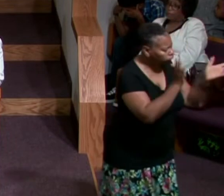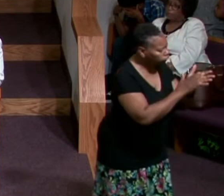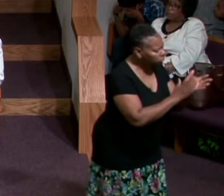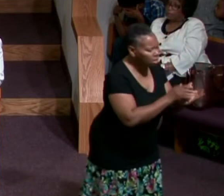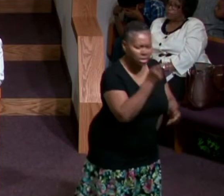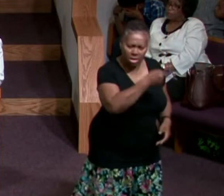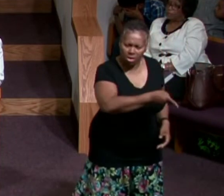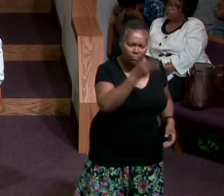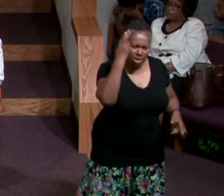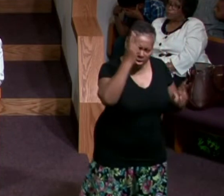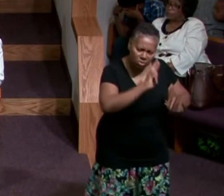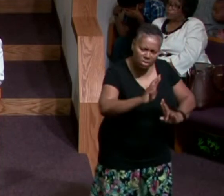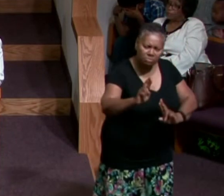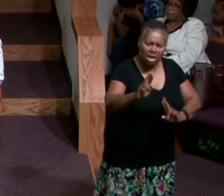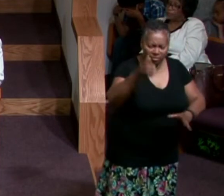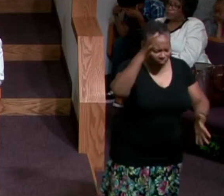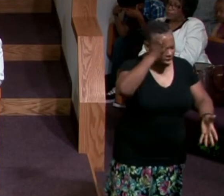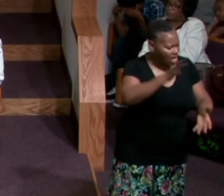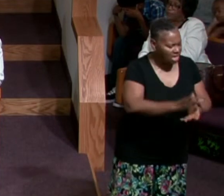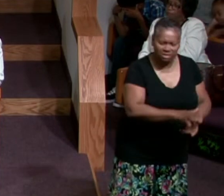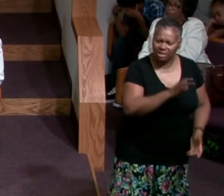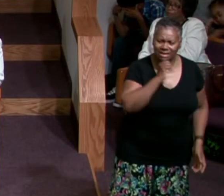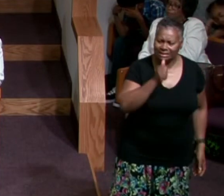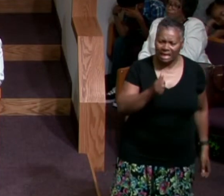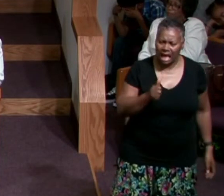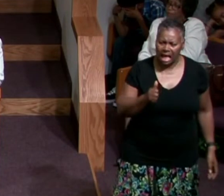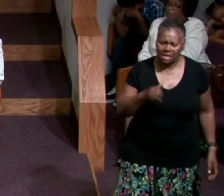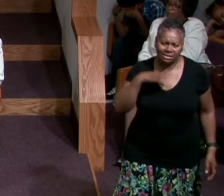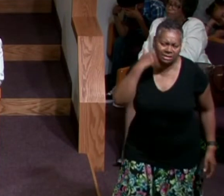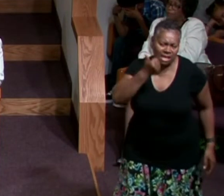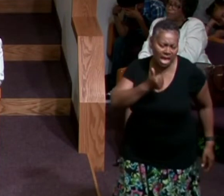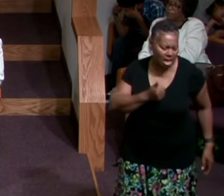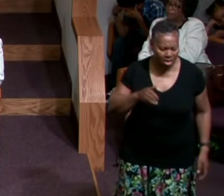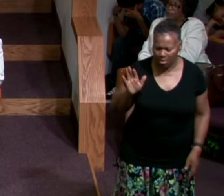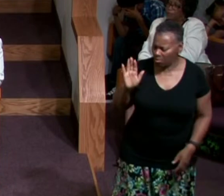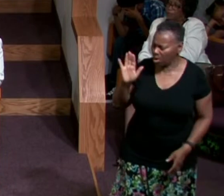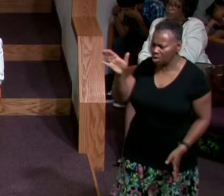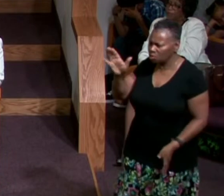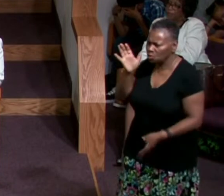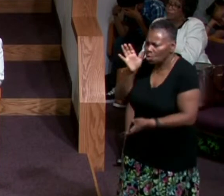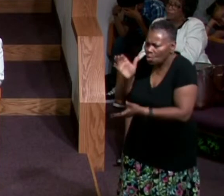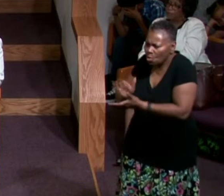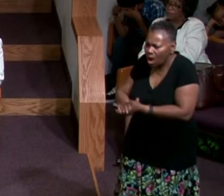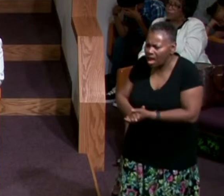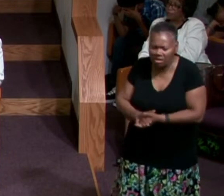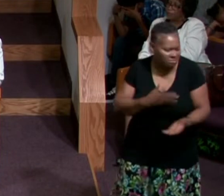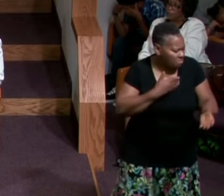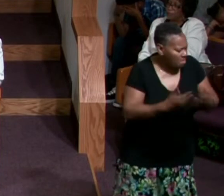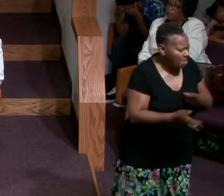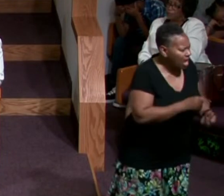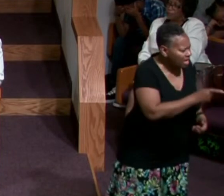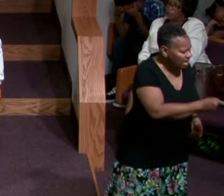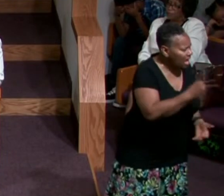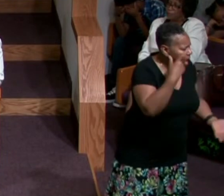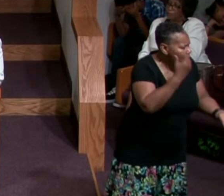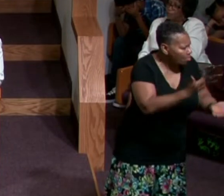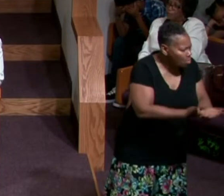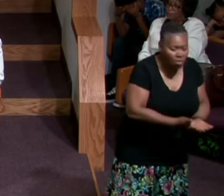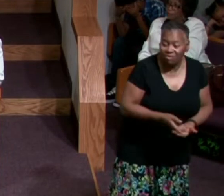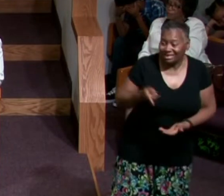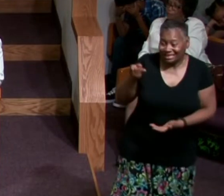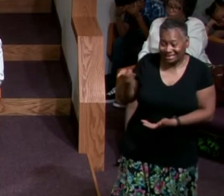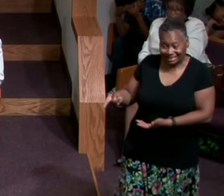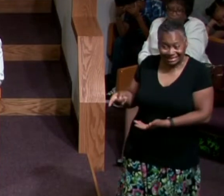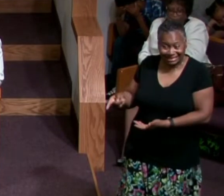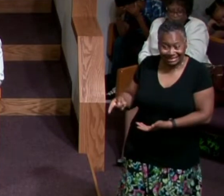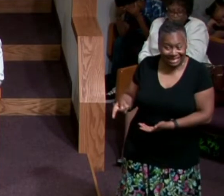going to put down a sister even when she had enough evidence that it appeared that she had really dogged him out.